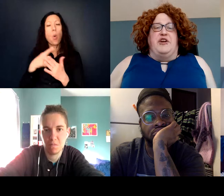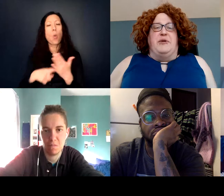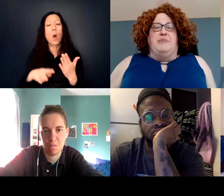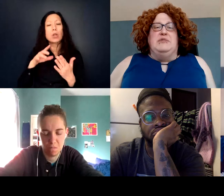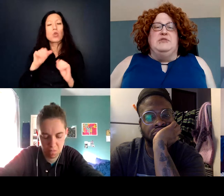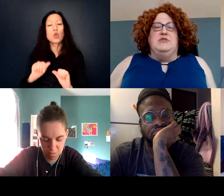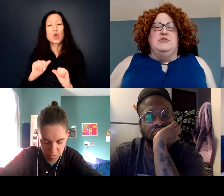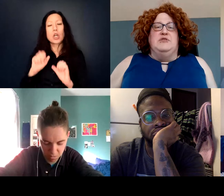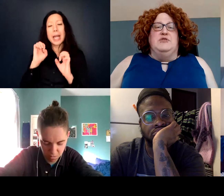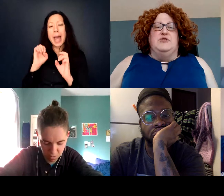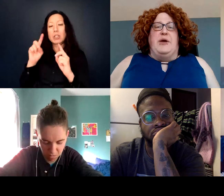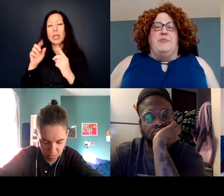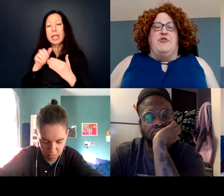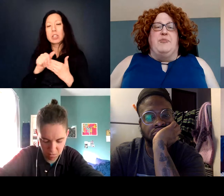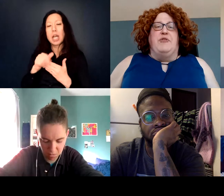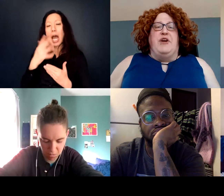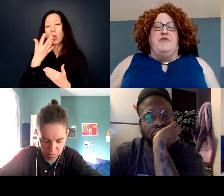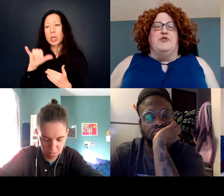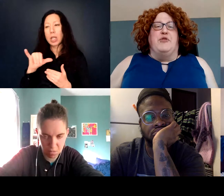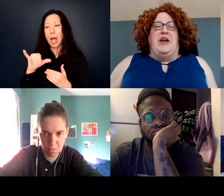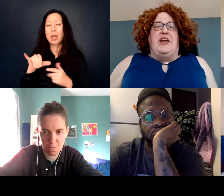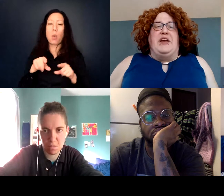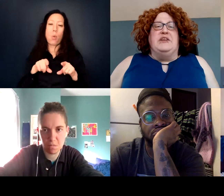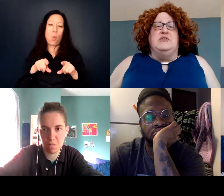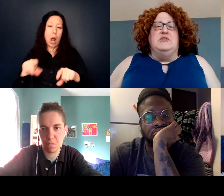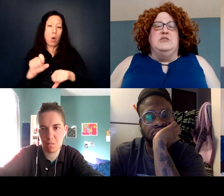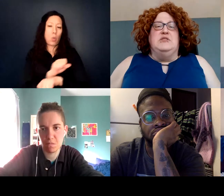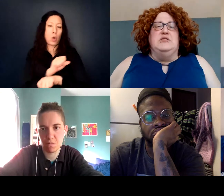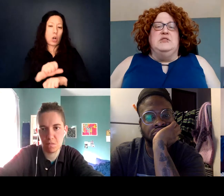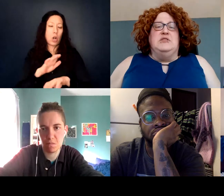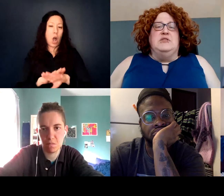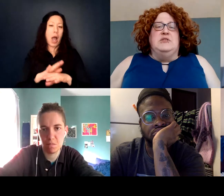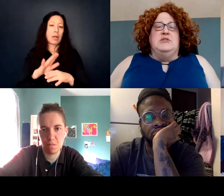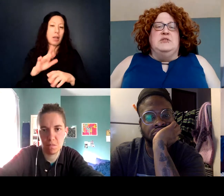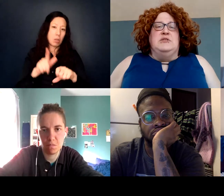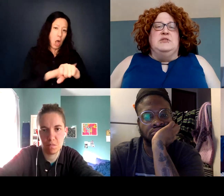that is long term, to provide full training.